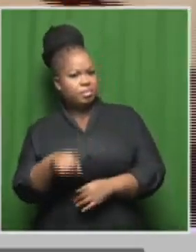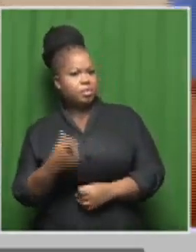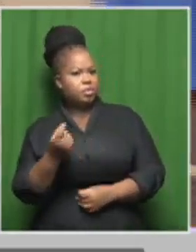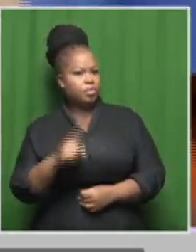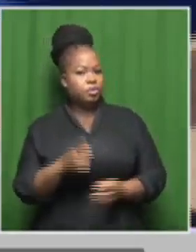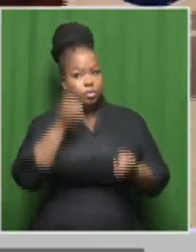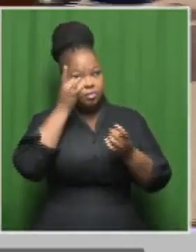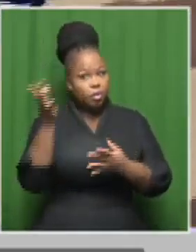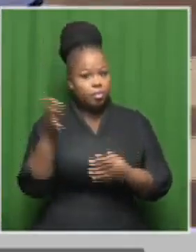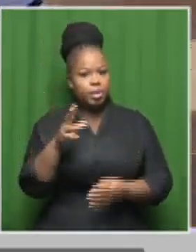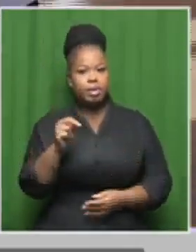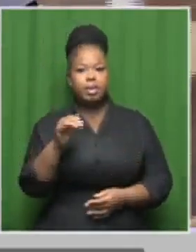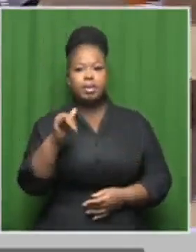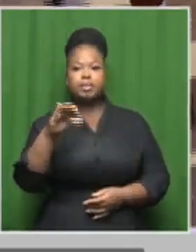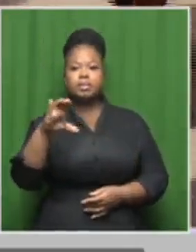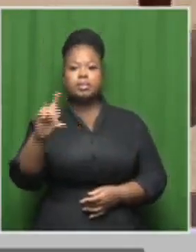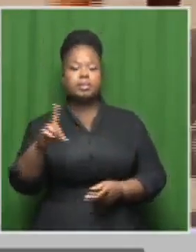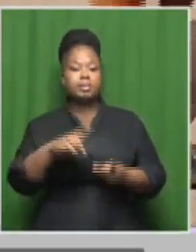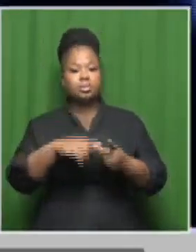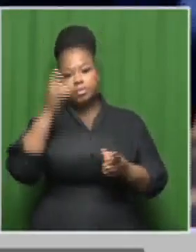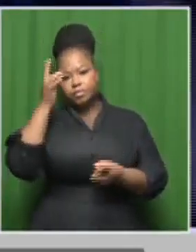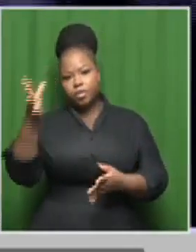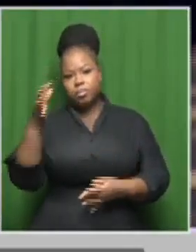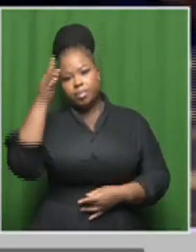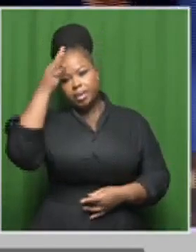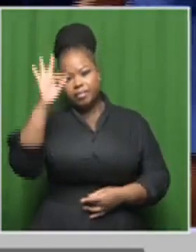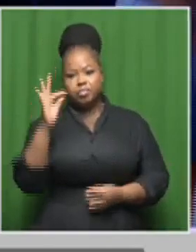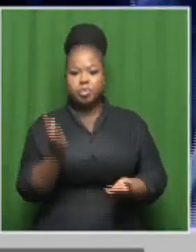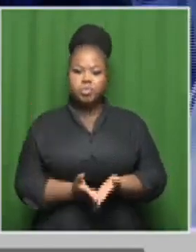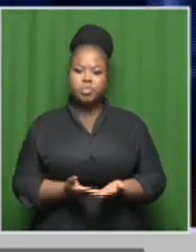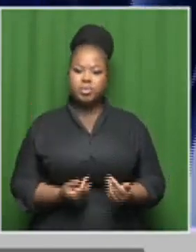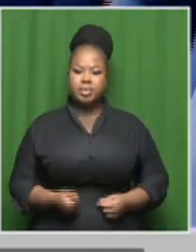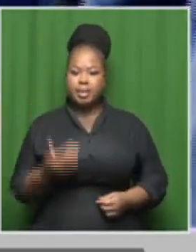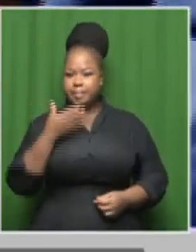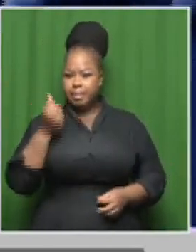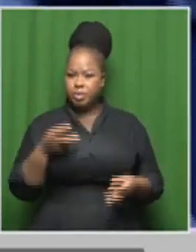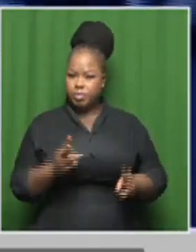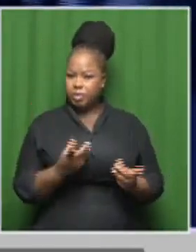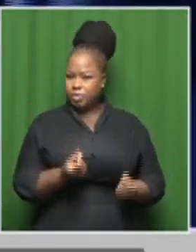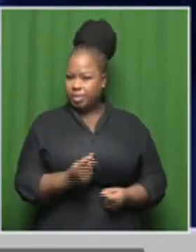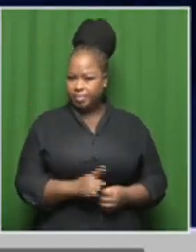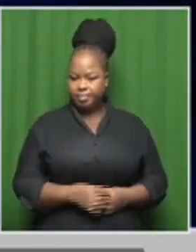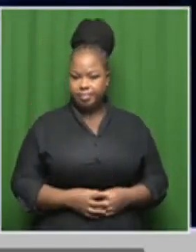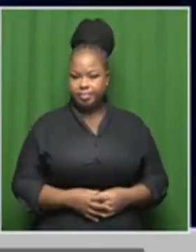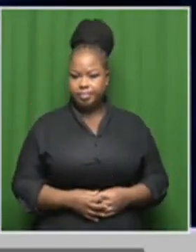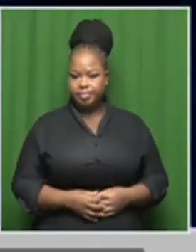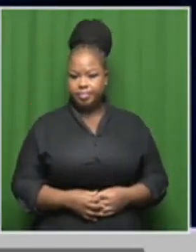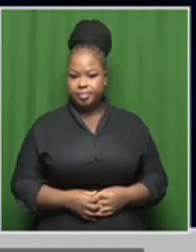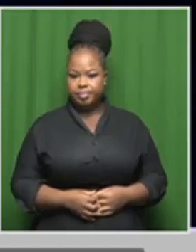the NICD, to alert government, to alert the school. What is the best practice at this point?